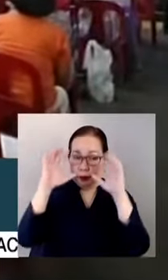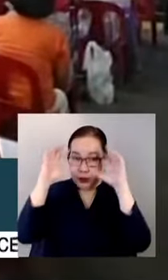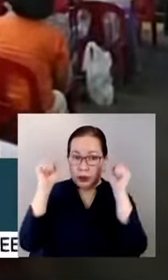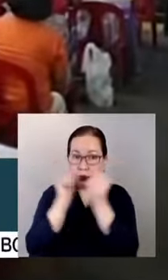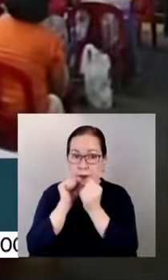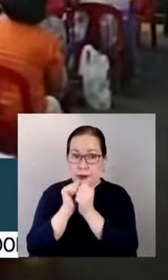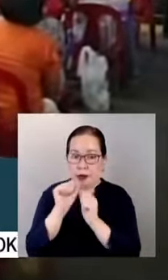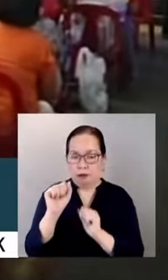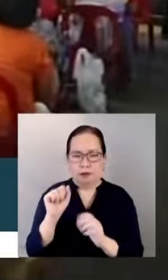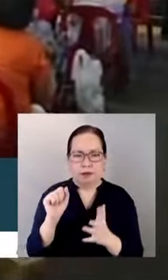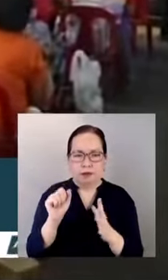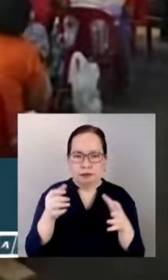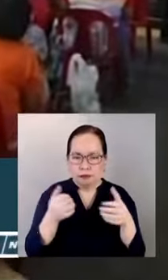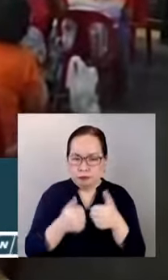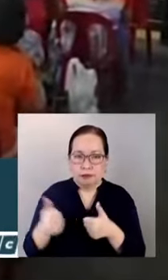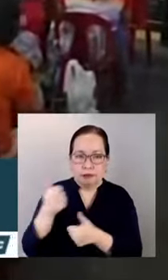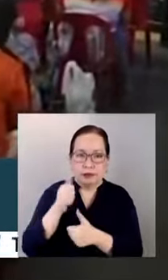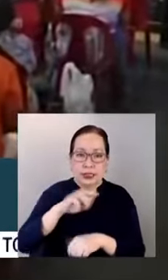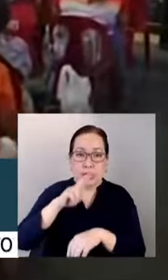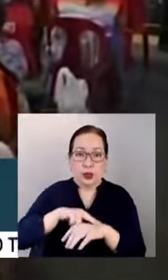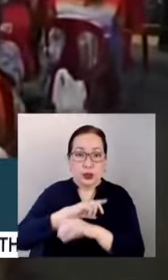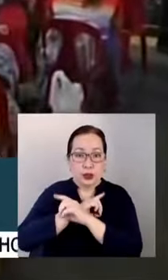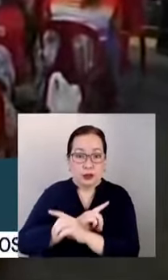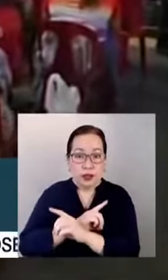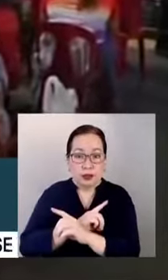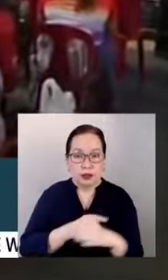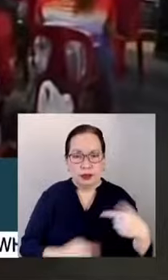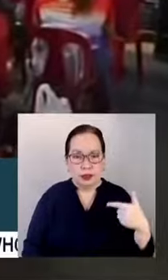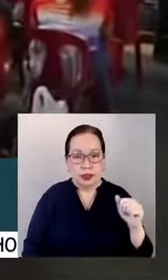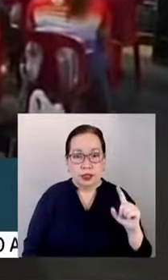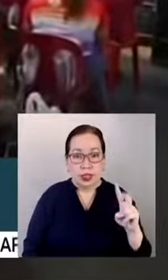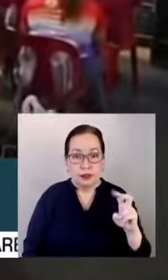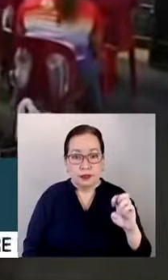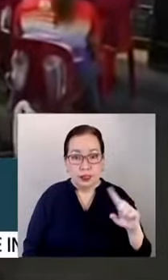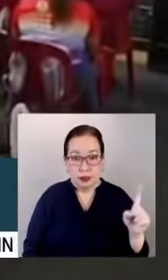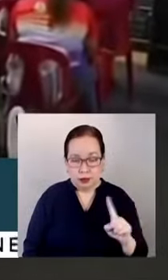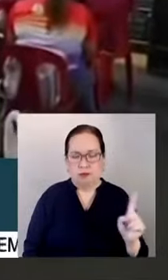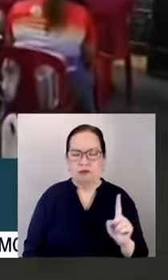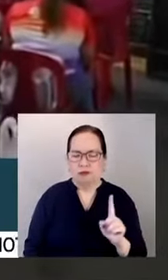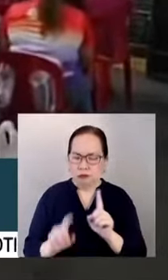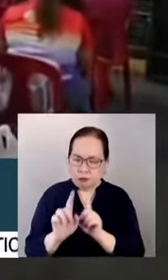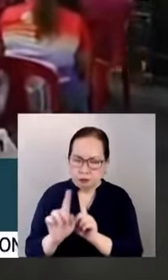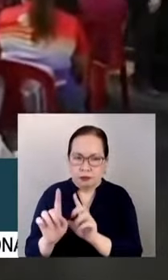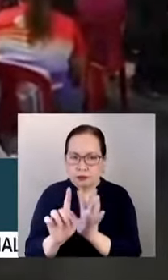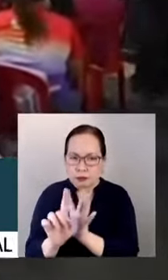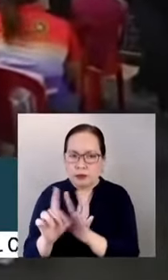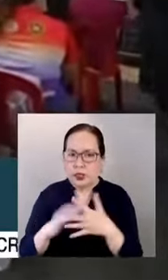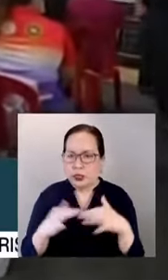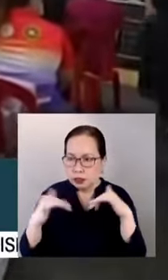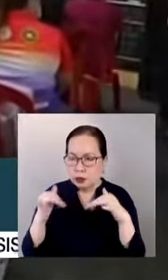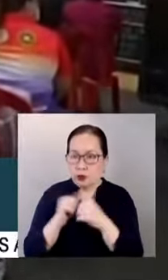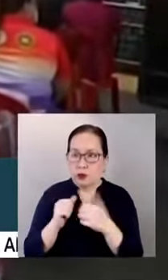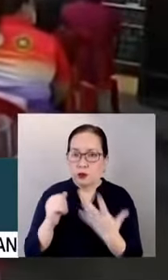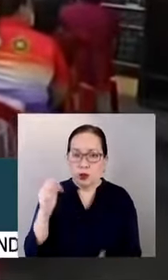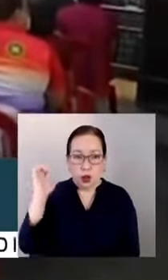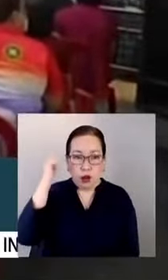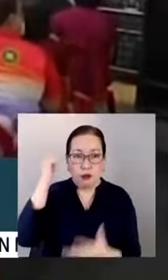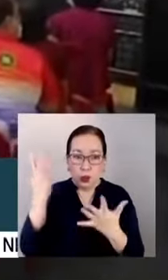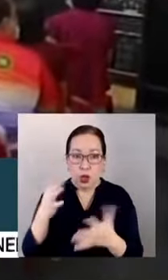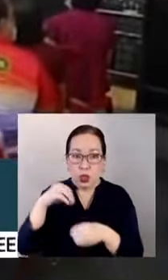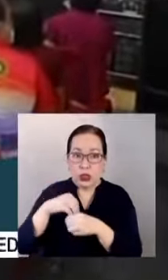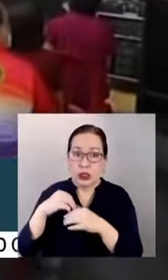National Defense Carlito Galvez, then proceeded to conduct a briefing with Misamis Occidental Governor Henry O. Aminal at the airport